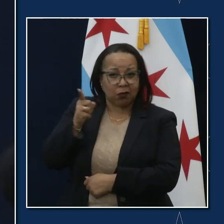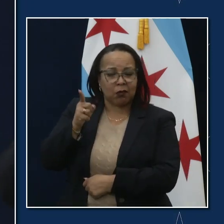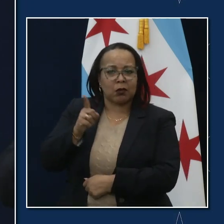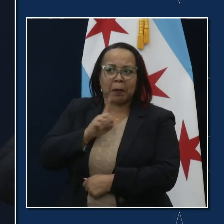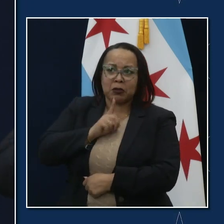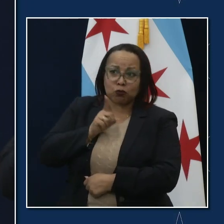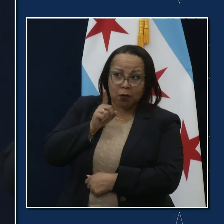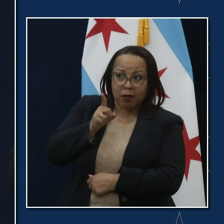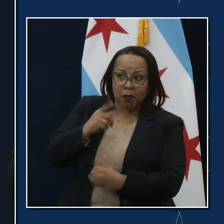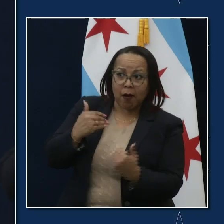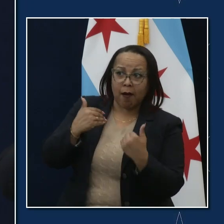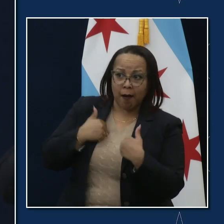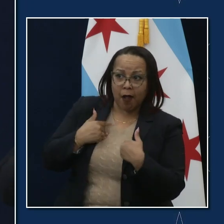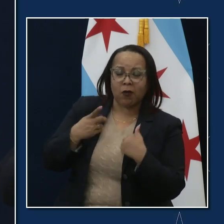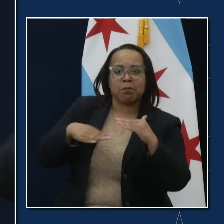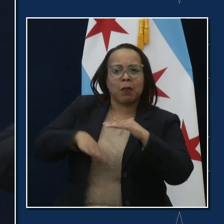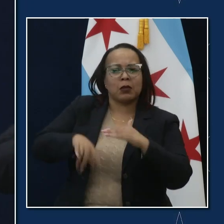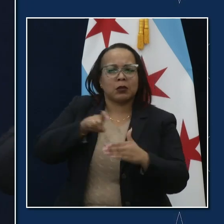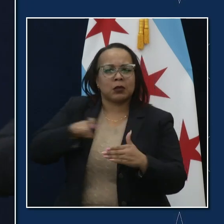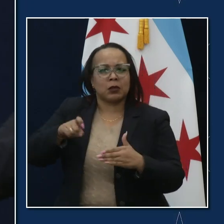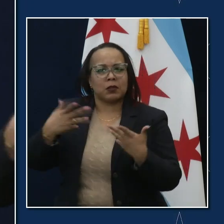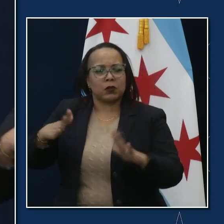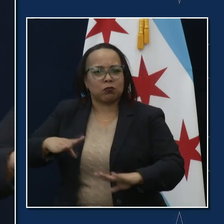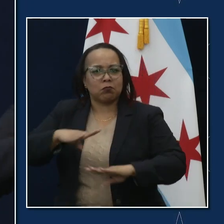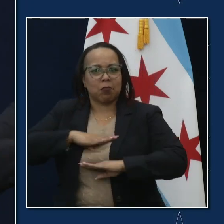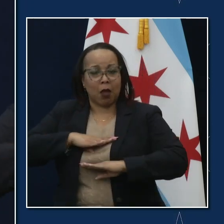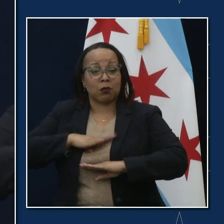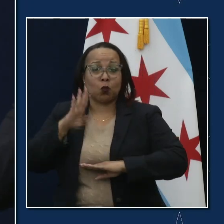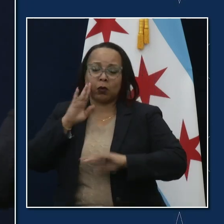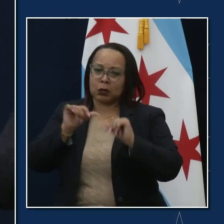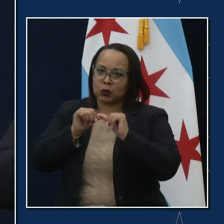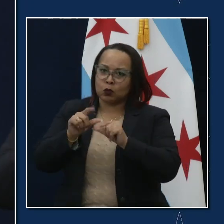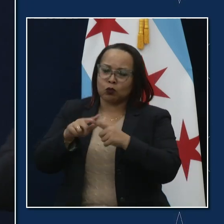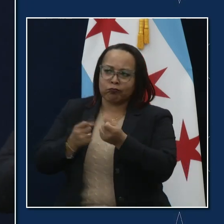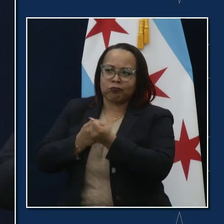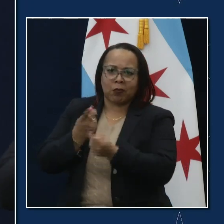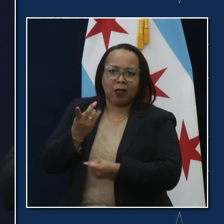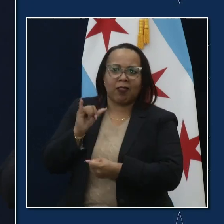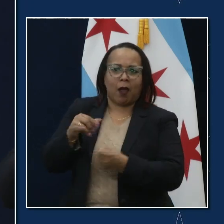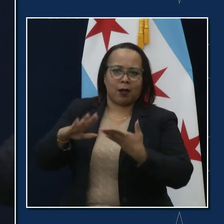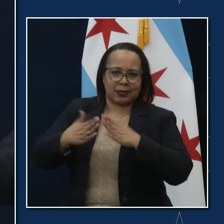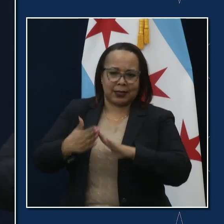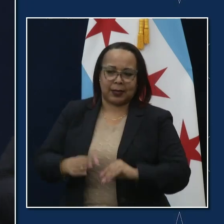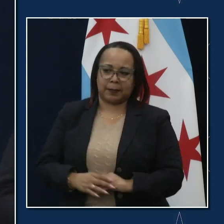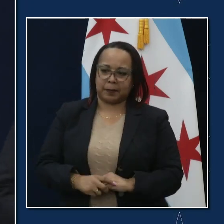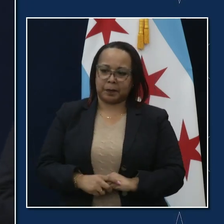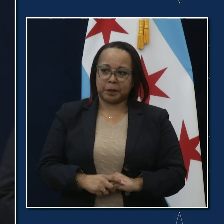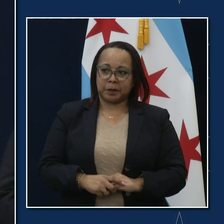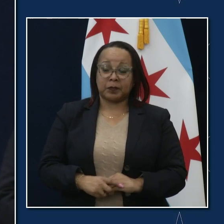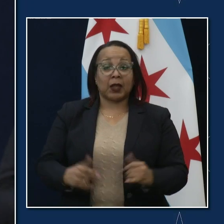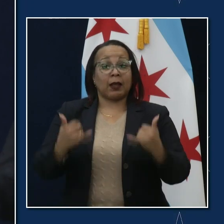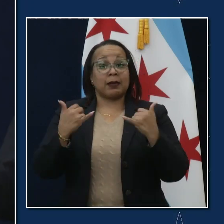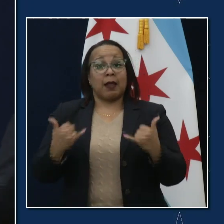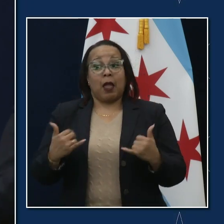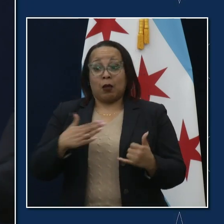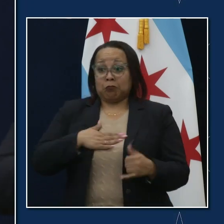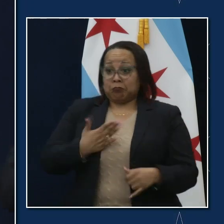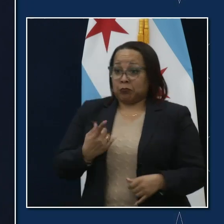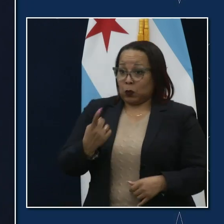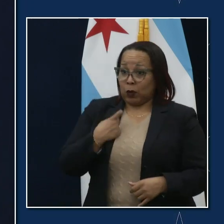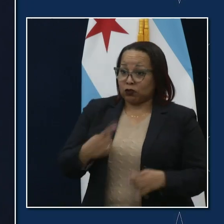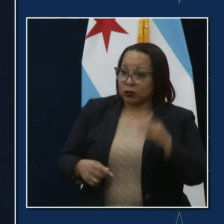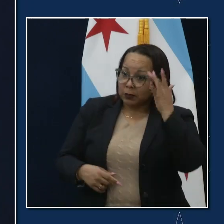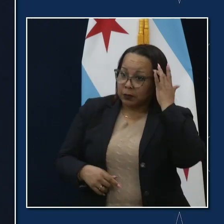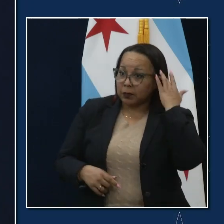make sure that they've got their basic needs met. And we will continue to do that as a city. Now I'm happy to take your